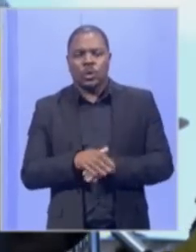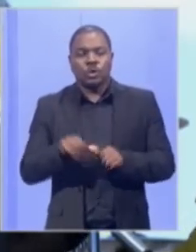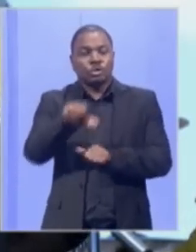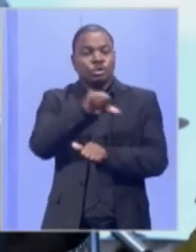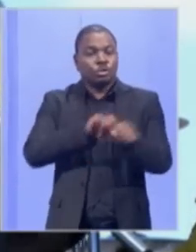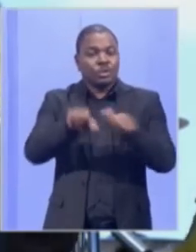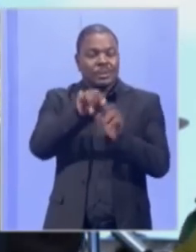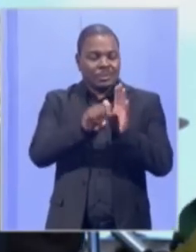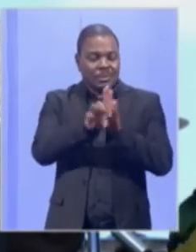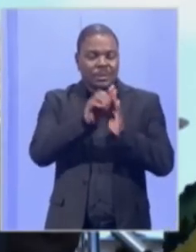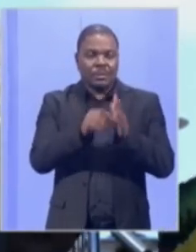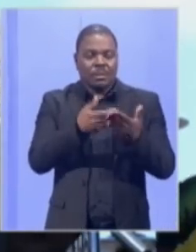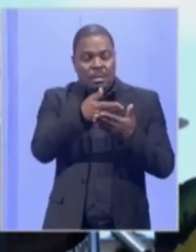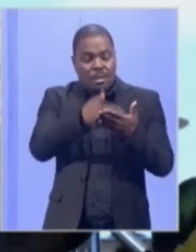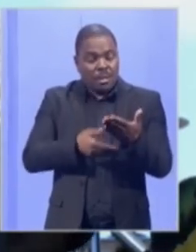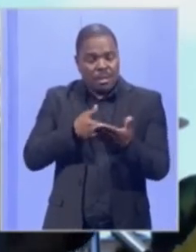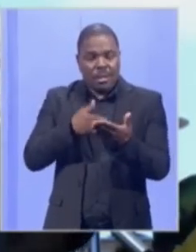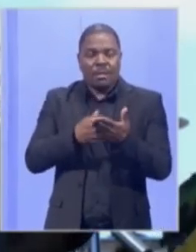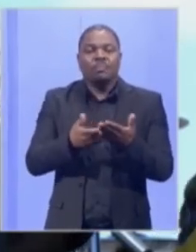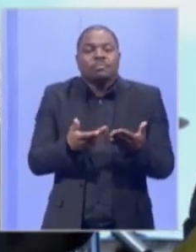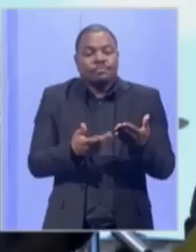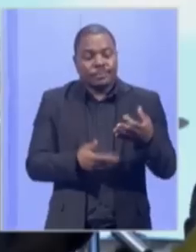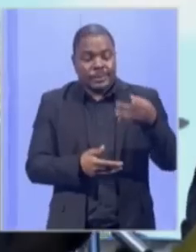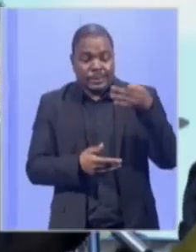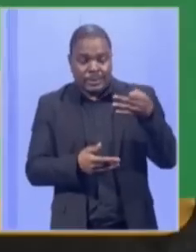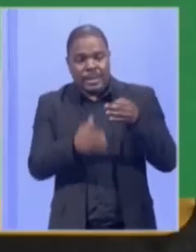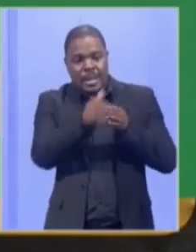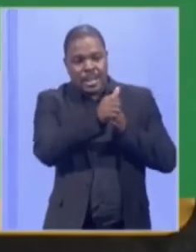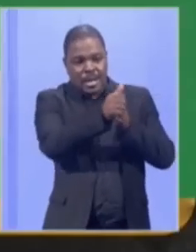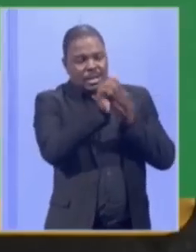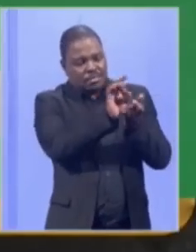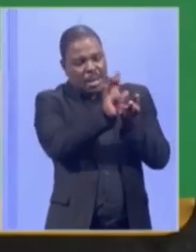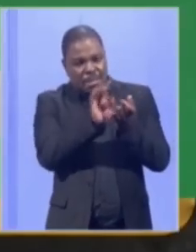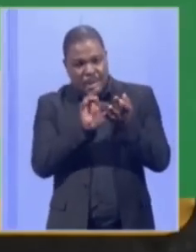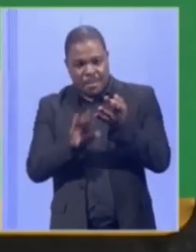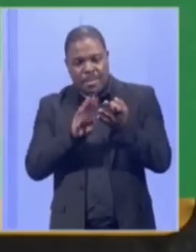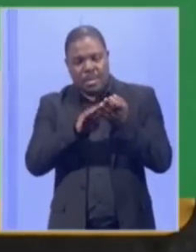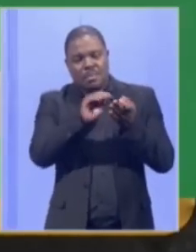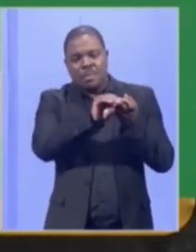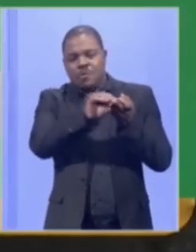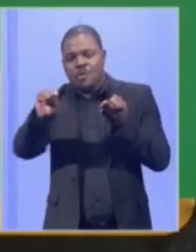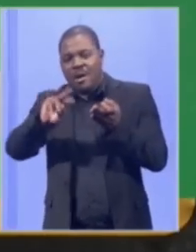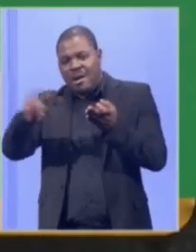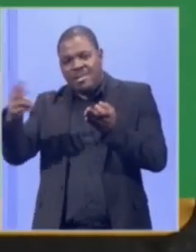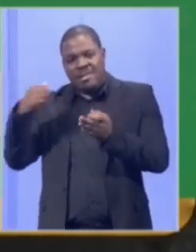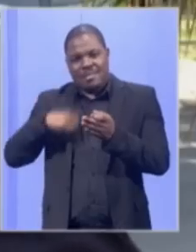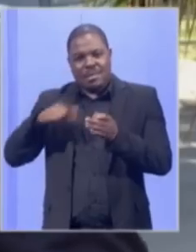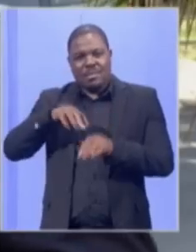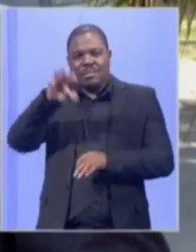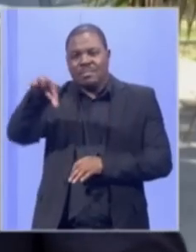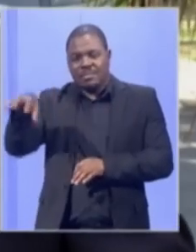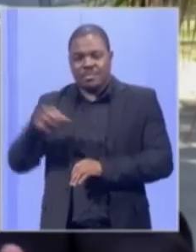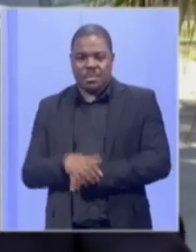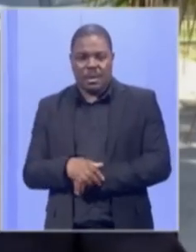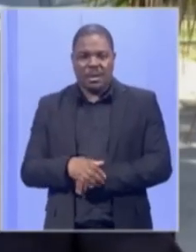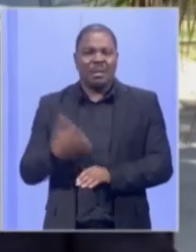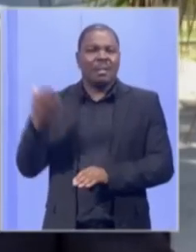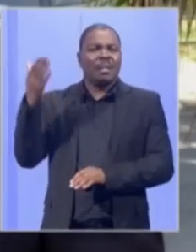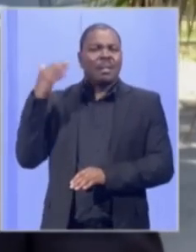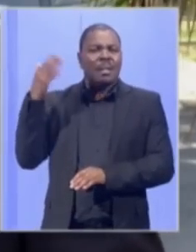tsa setjhaba, baetapele ba bararo ba ile ba tloswa maemong a bona mme ba iswa maemong a mang bommasepaleng. Meyara wa